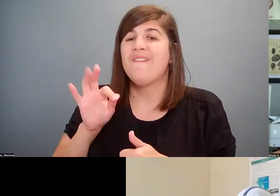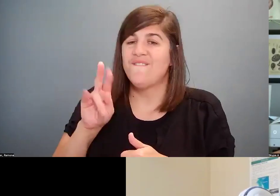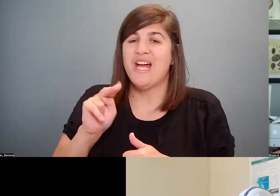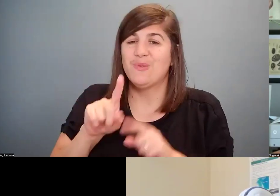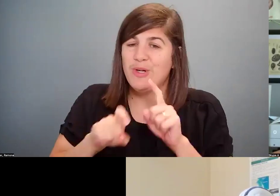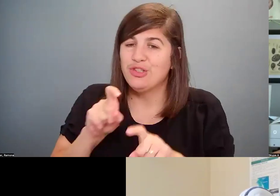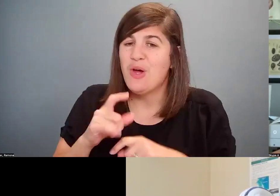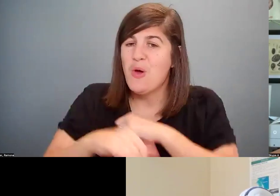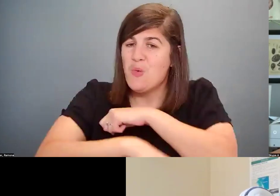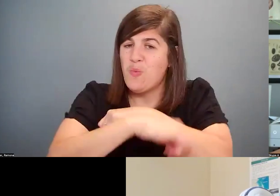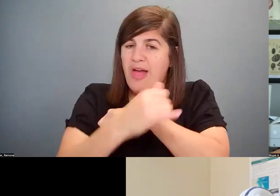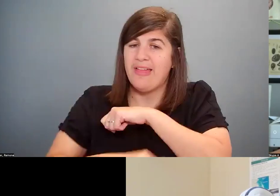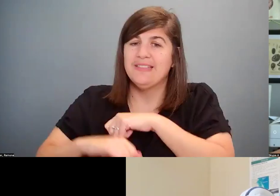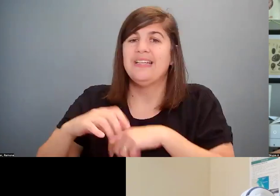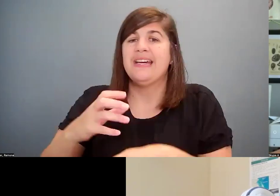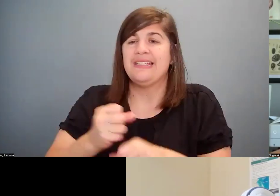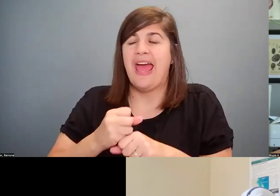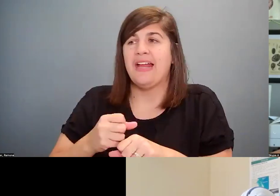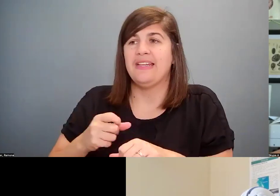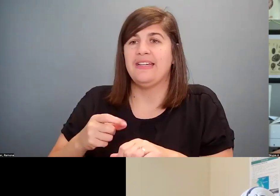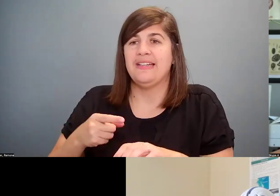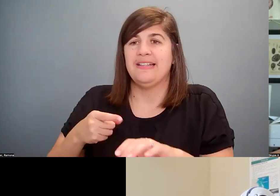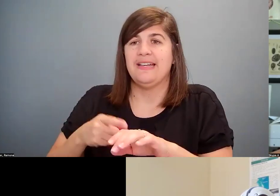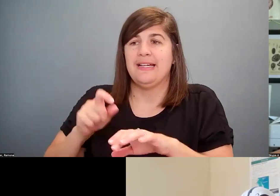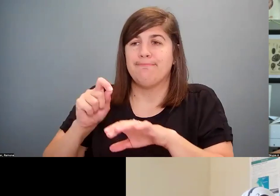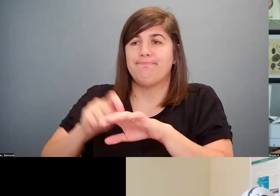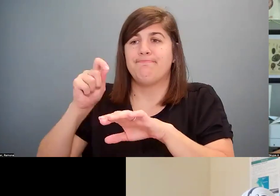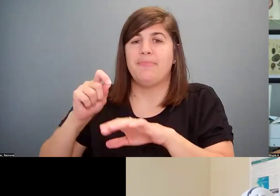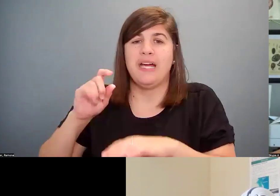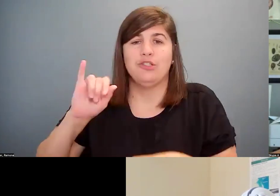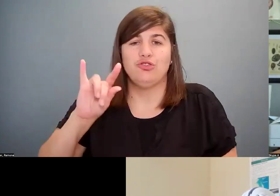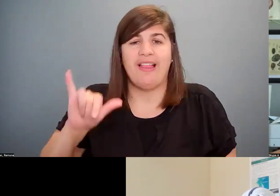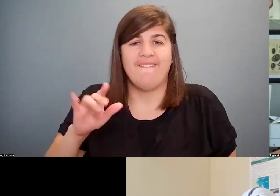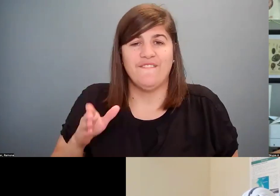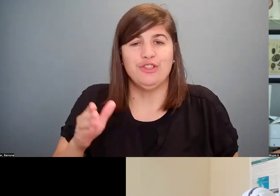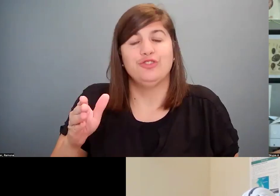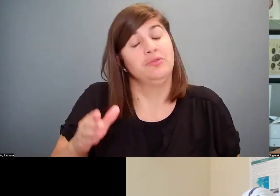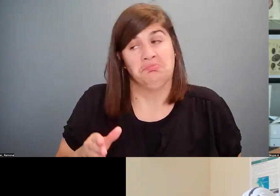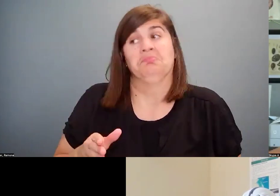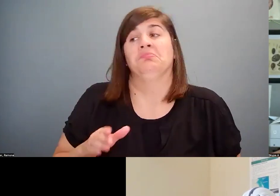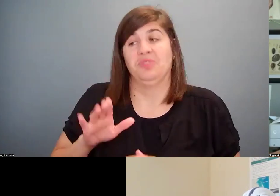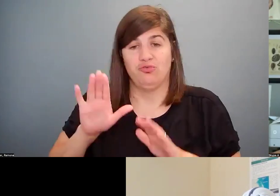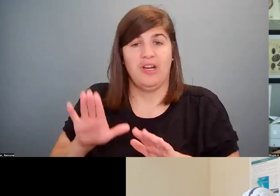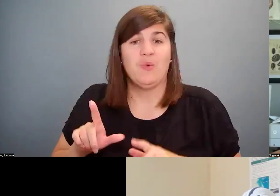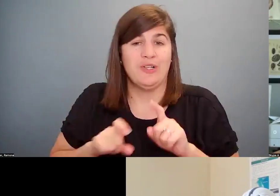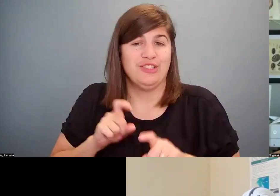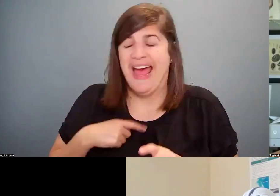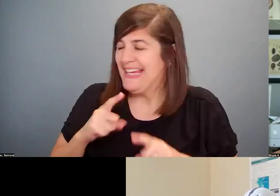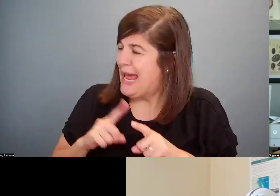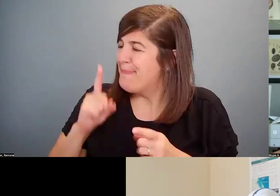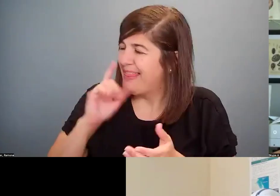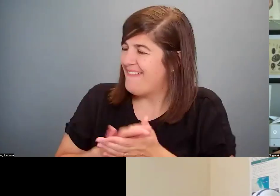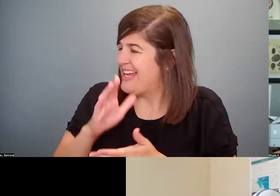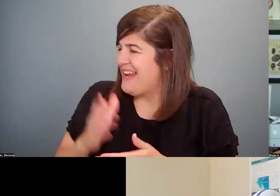Do whales get stung by jellyfish? Oh, that's a great question. I can't believe I've never thought about this